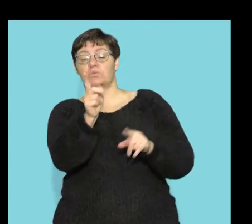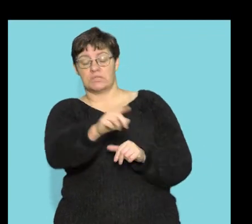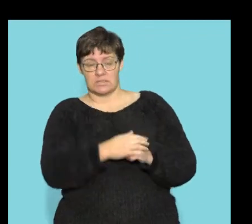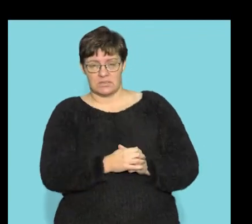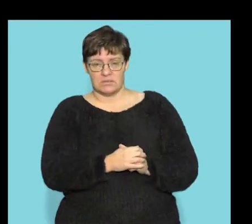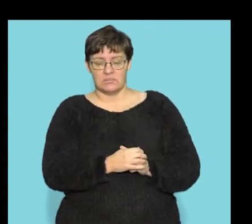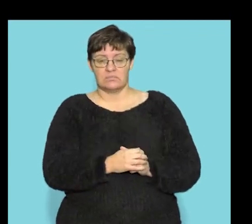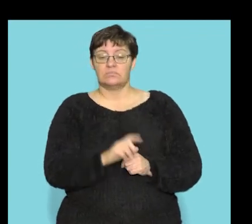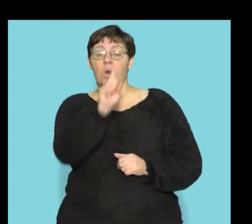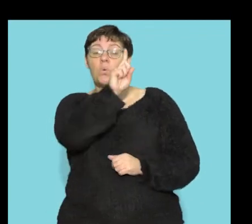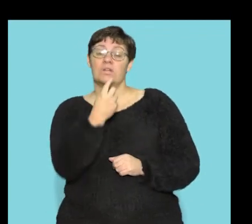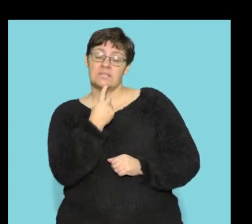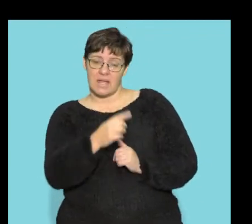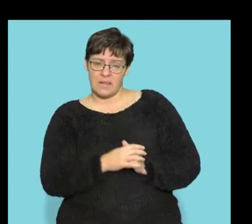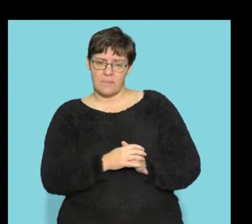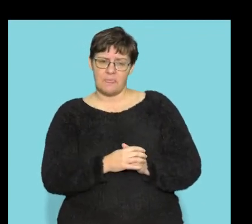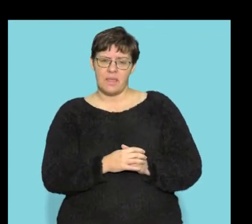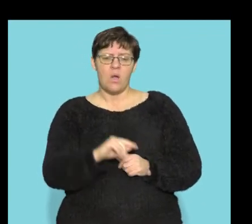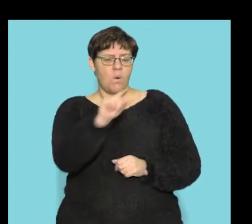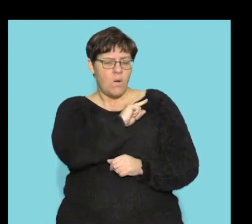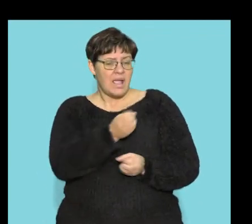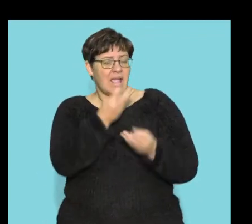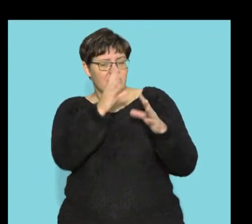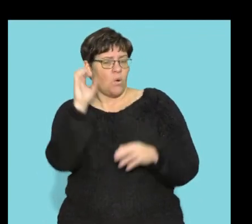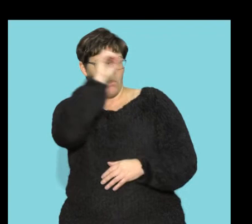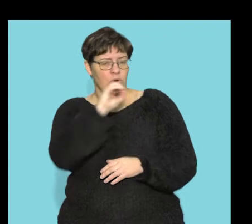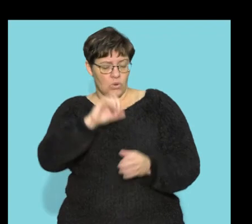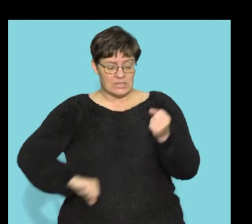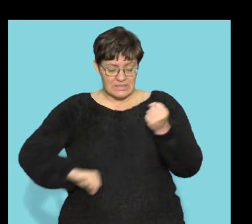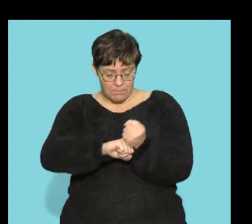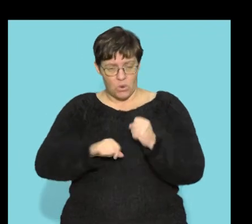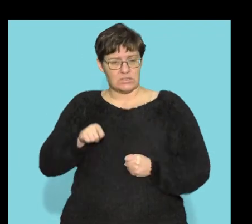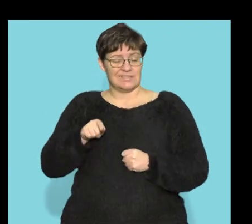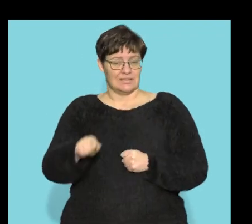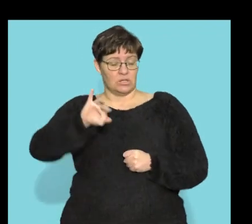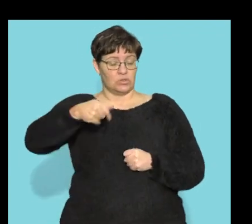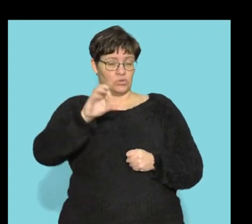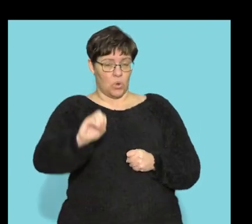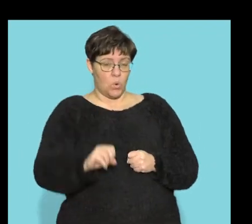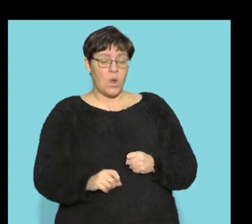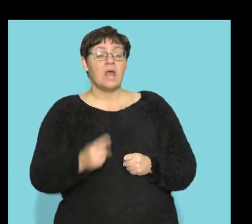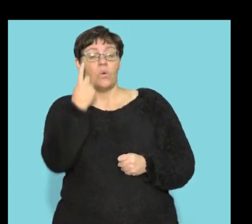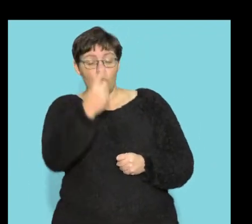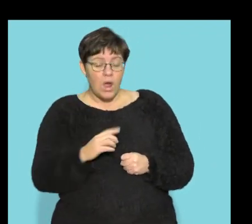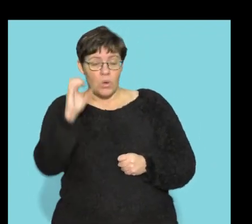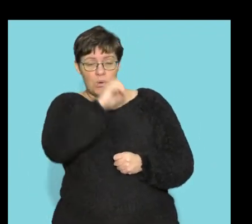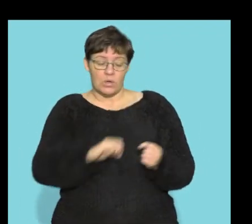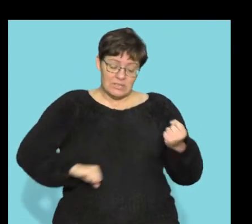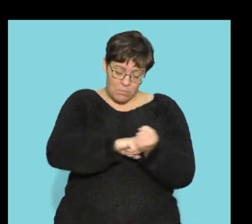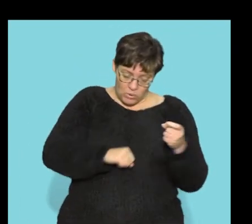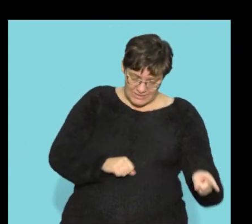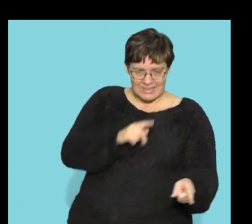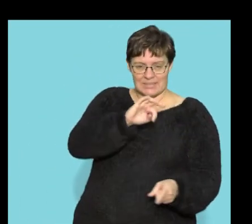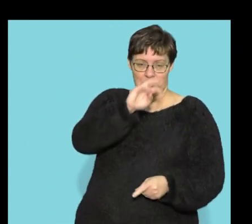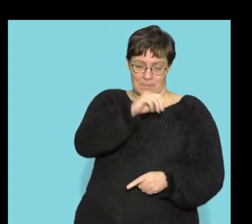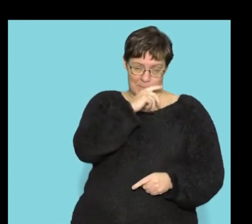says, give one opinion to support Joe and give one opinion to support Tim. Here we go. Let's